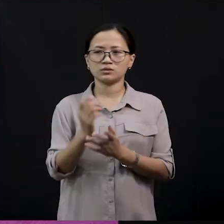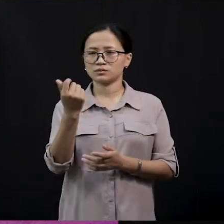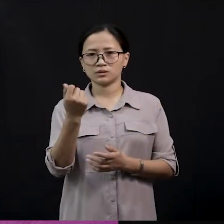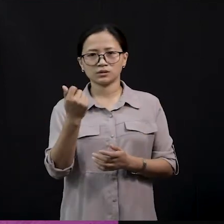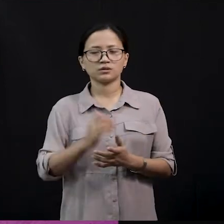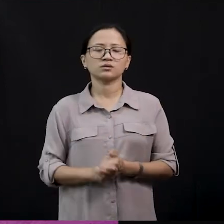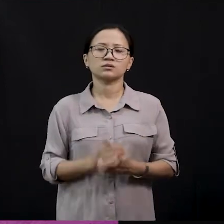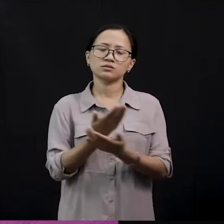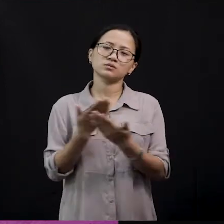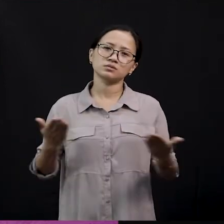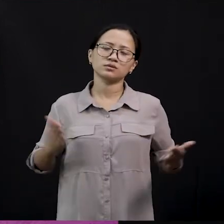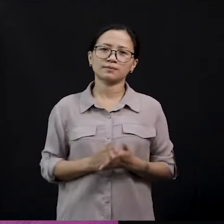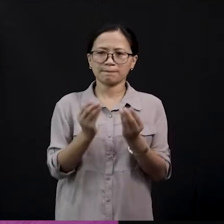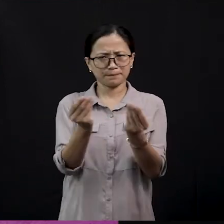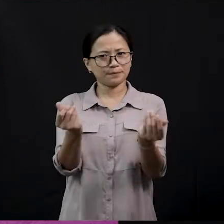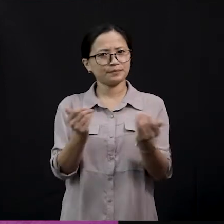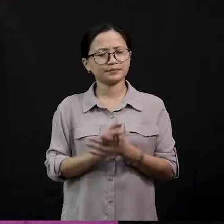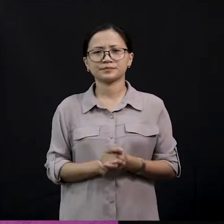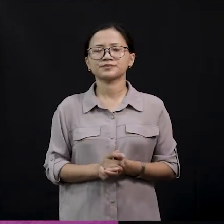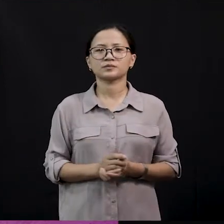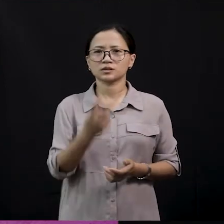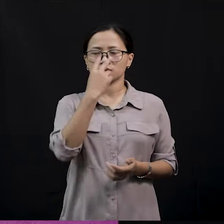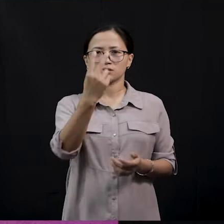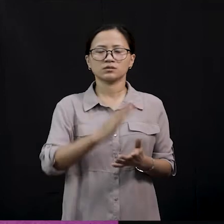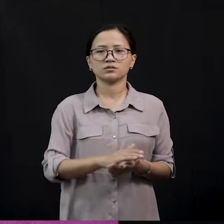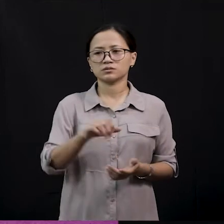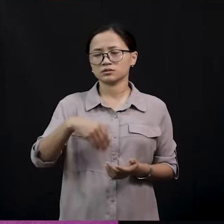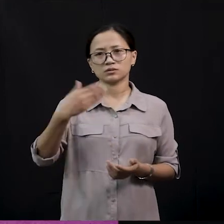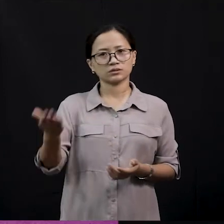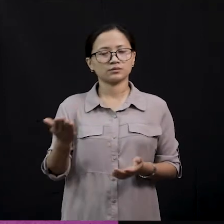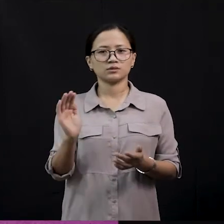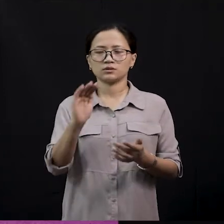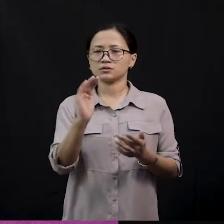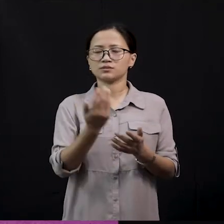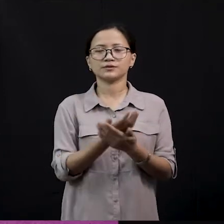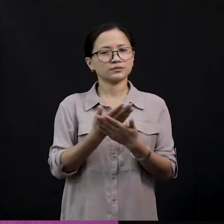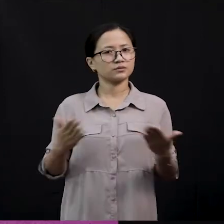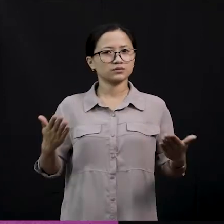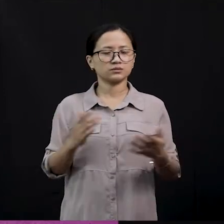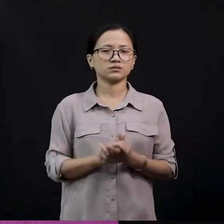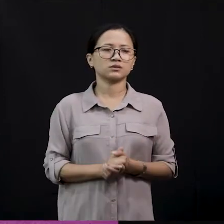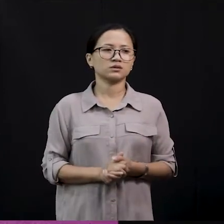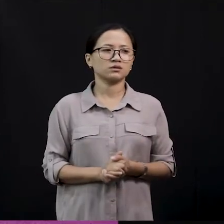money, those things are material. So perhaps maybe he's looking for something else.